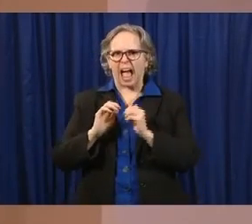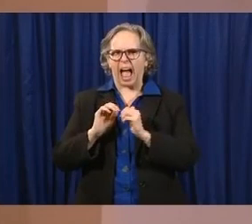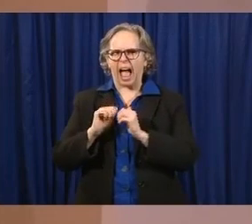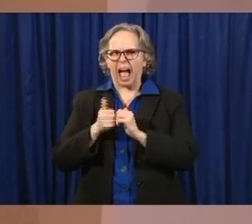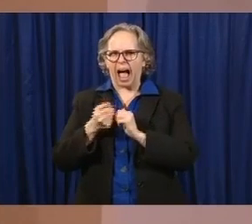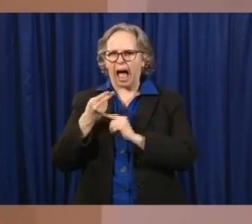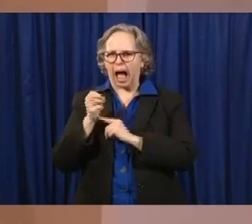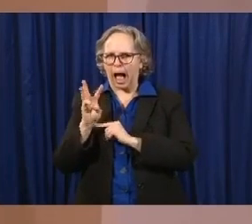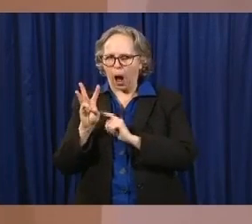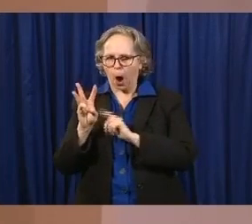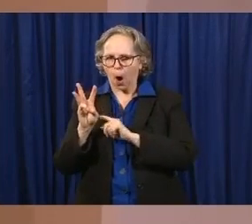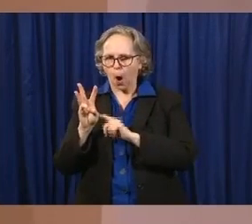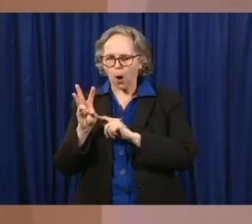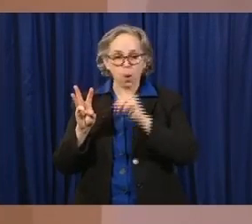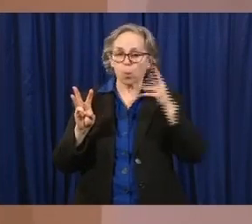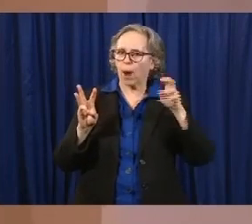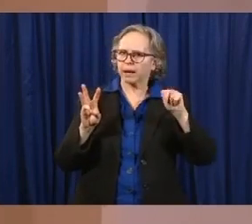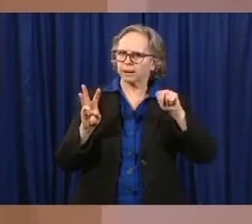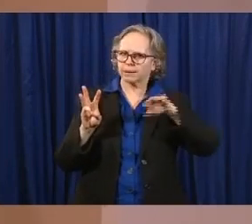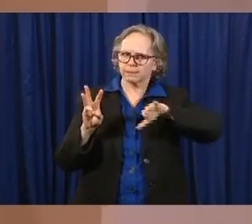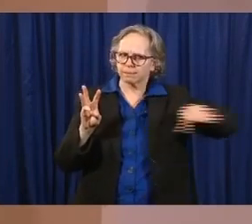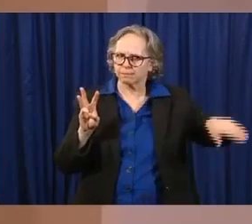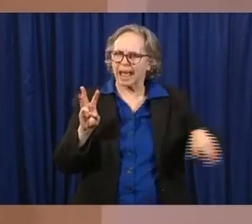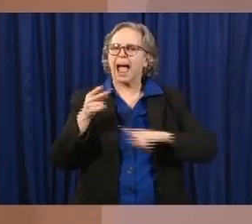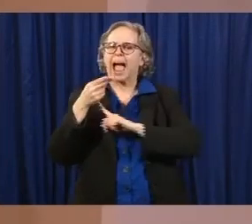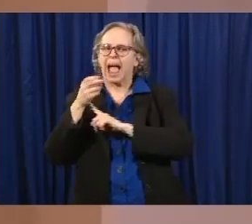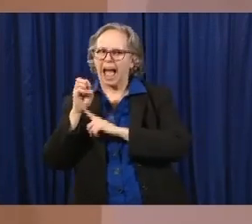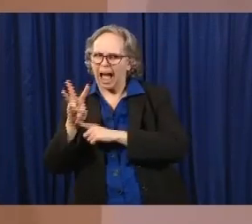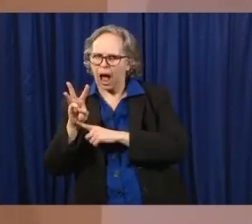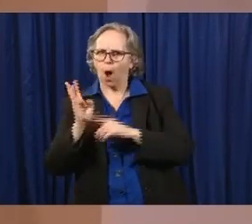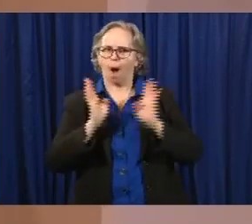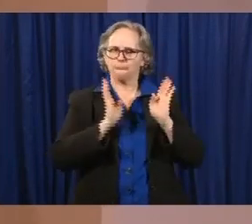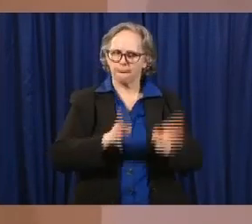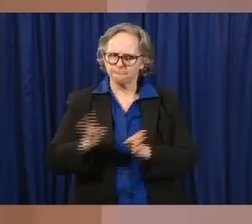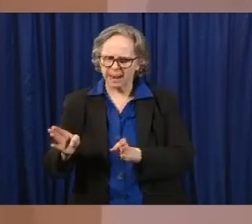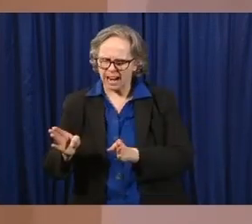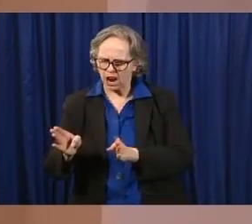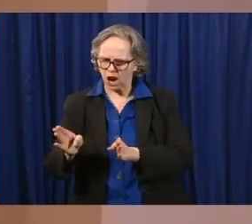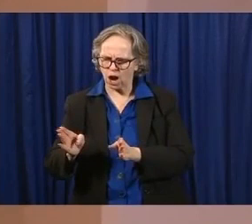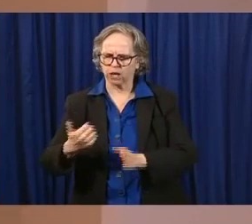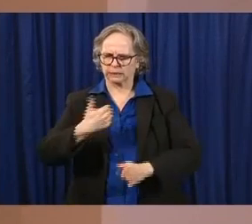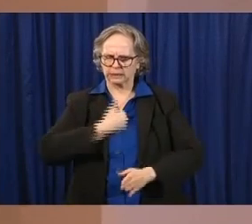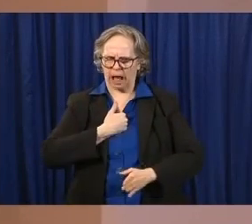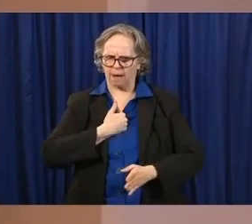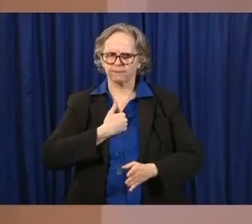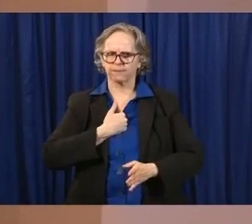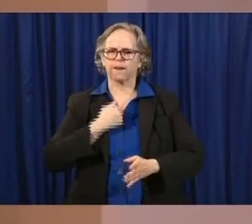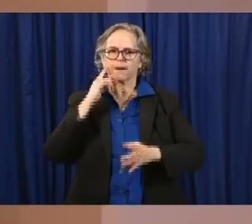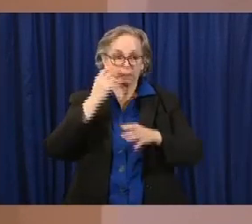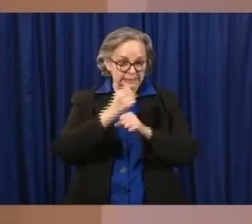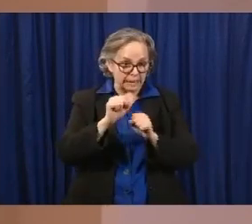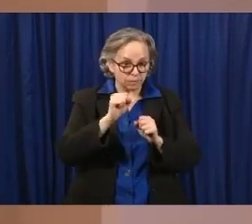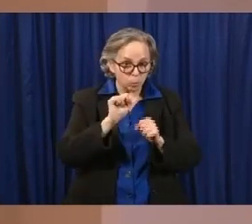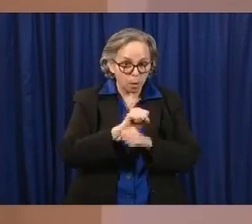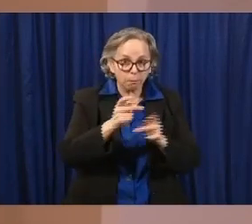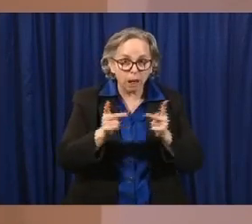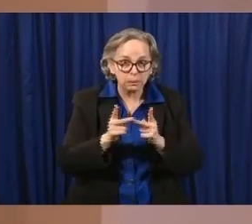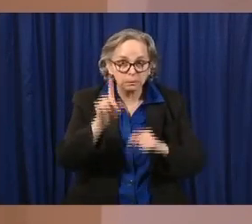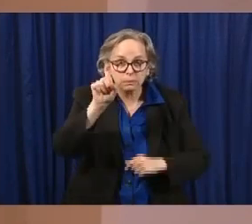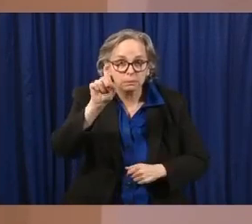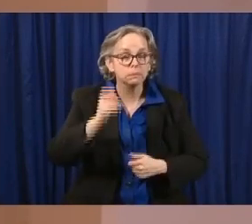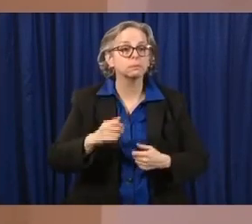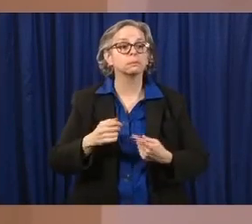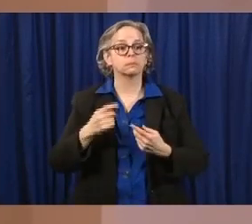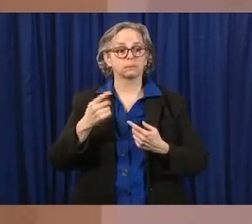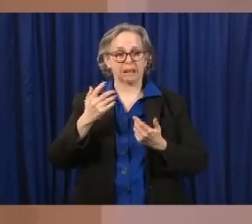the when, but the how. How do we prepare ourselves to go forward? And as it's been said many times at this